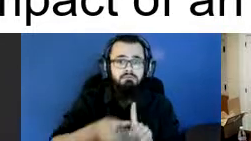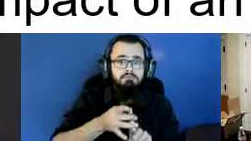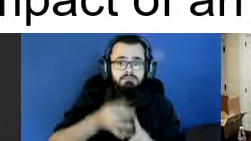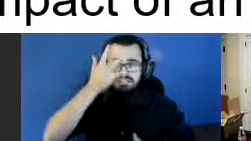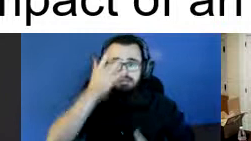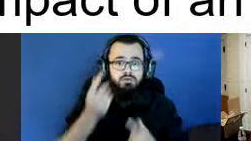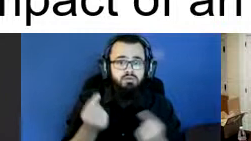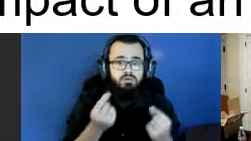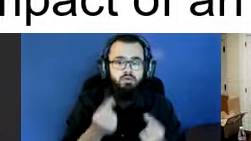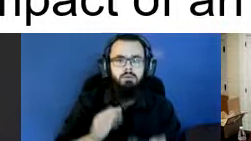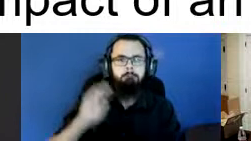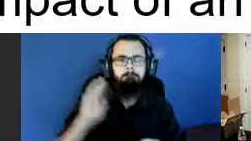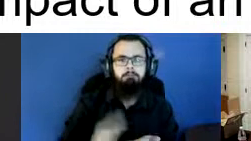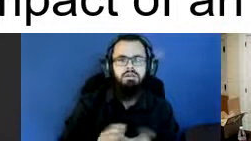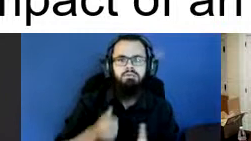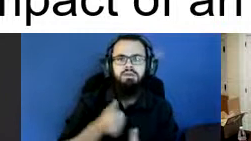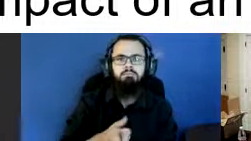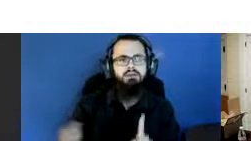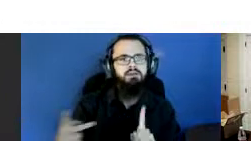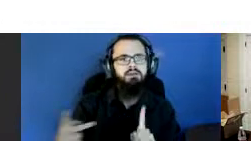well. Okay.